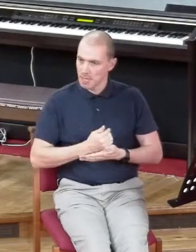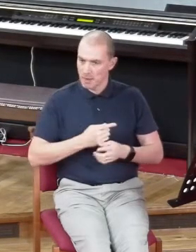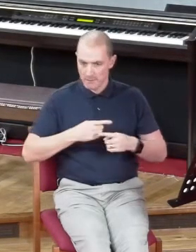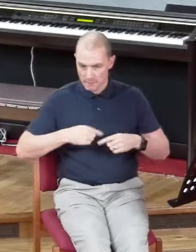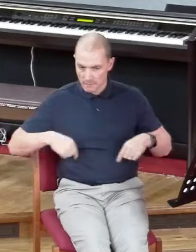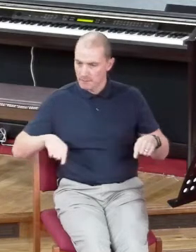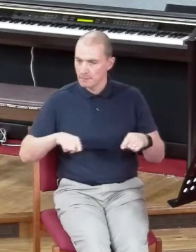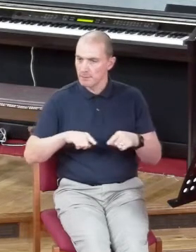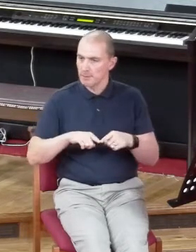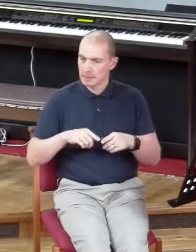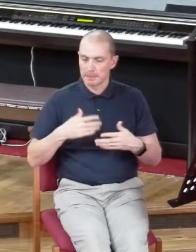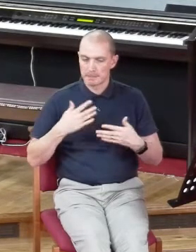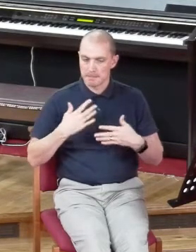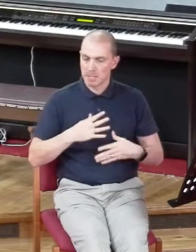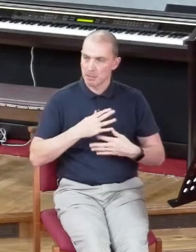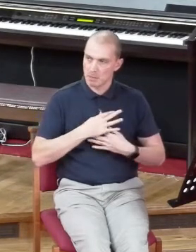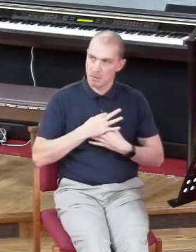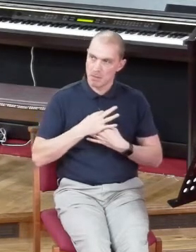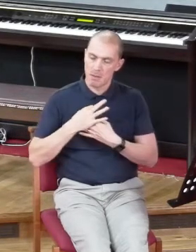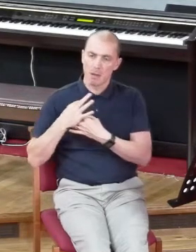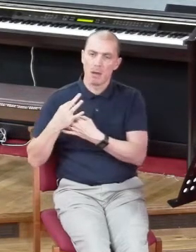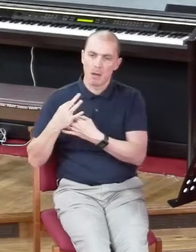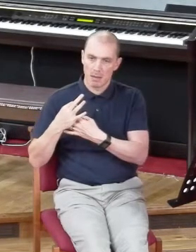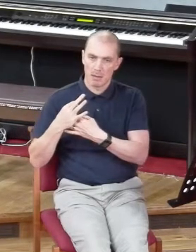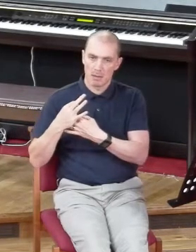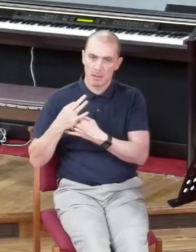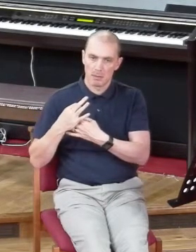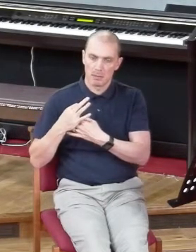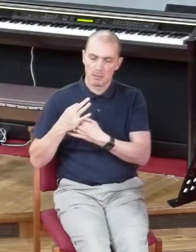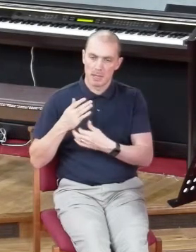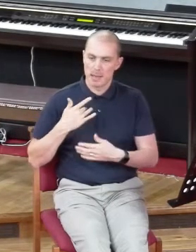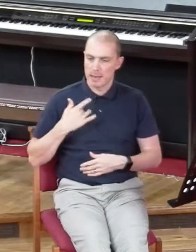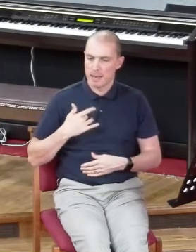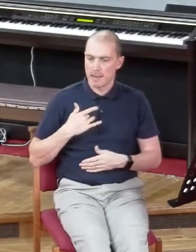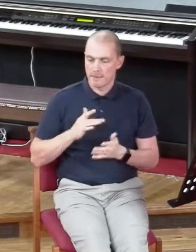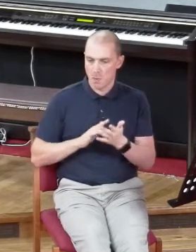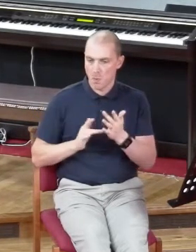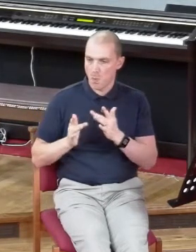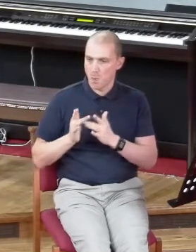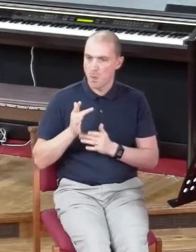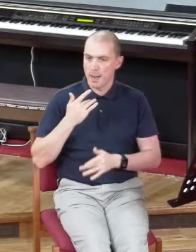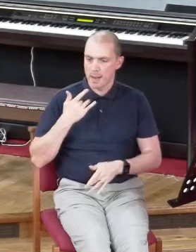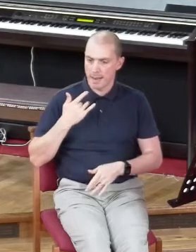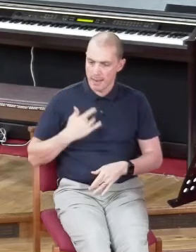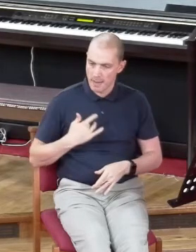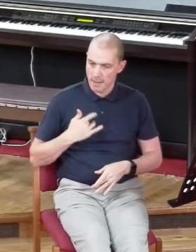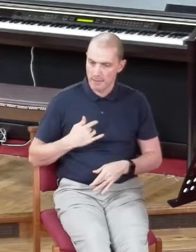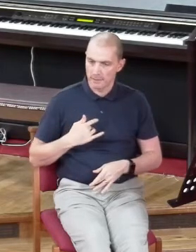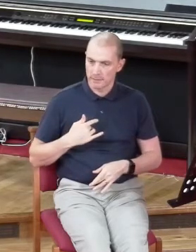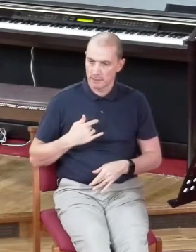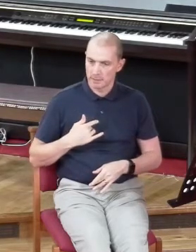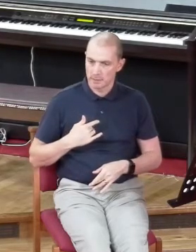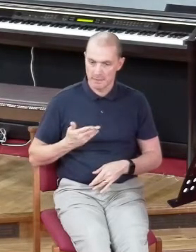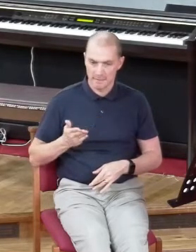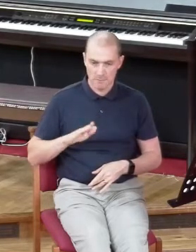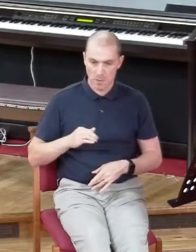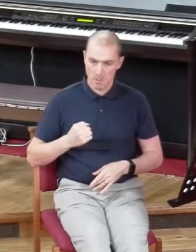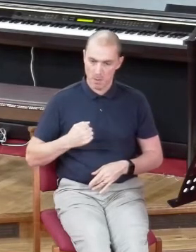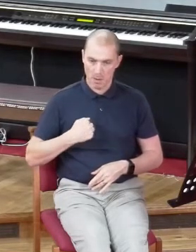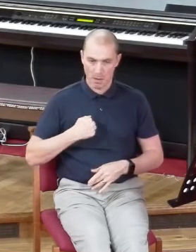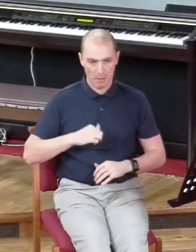life, not because of anything we have done, but because of his own purpose and